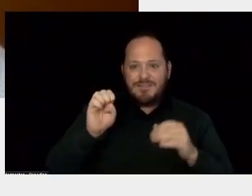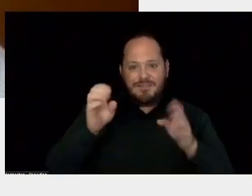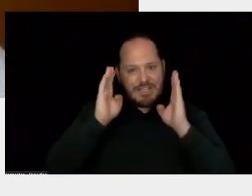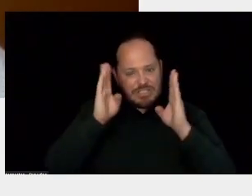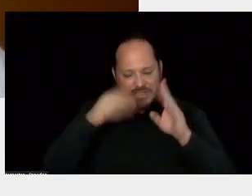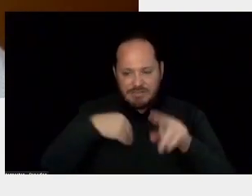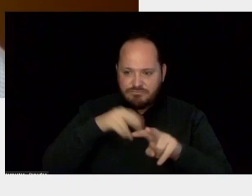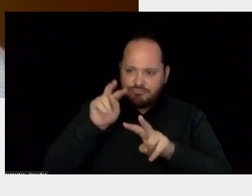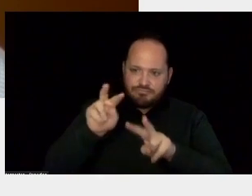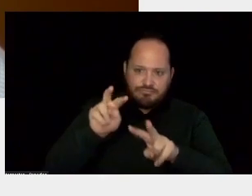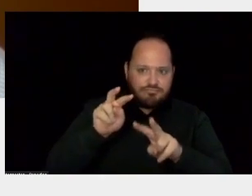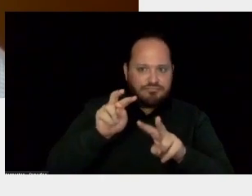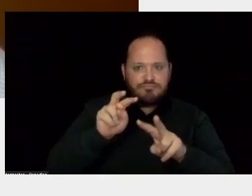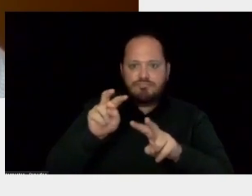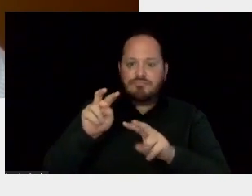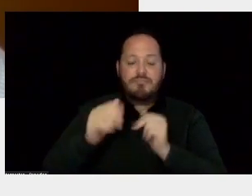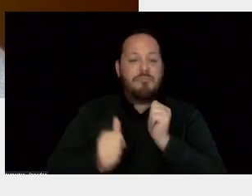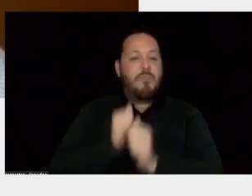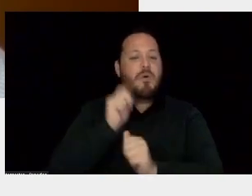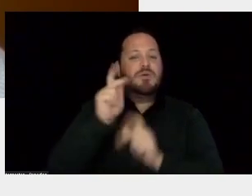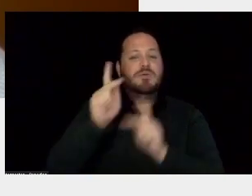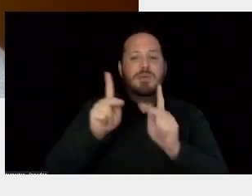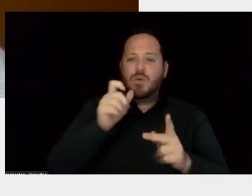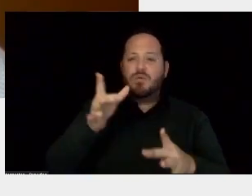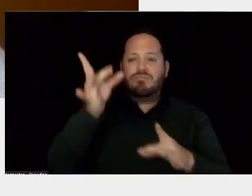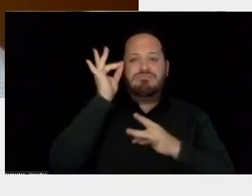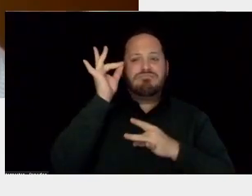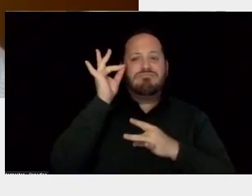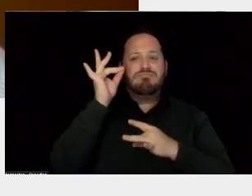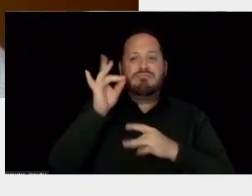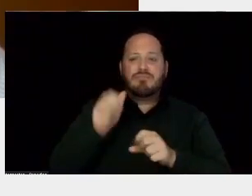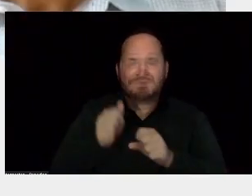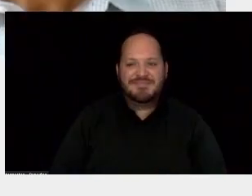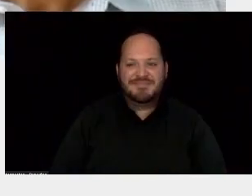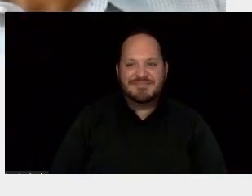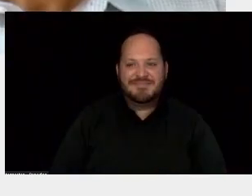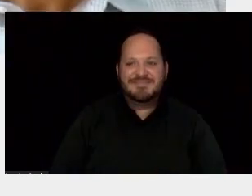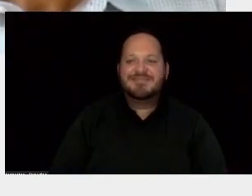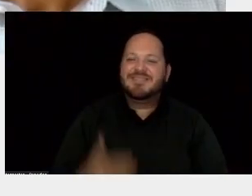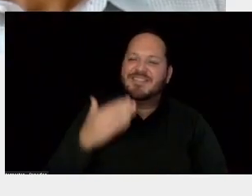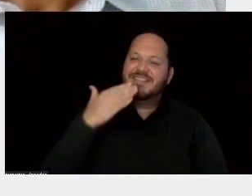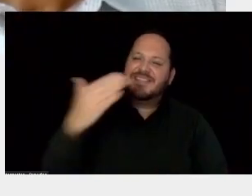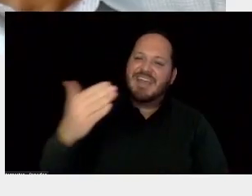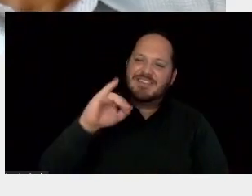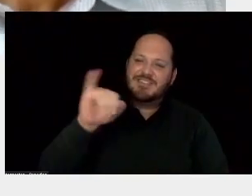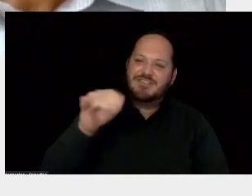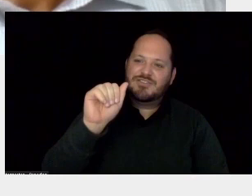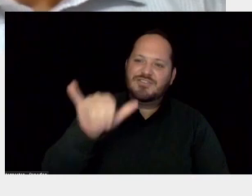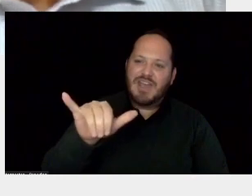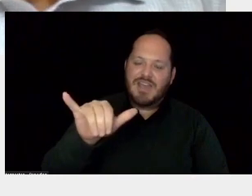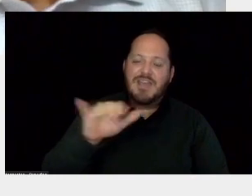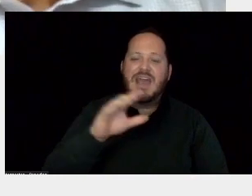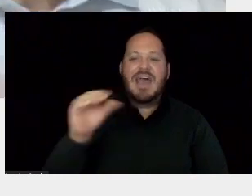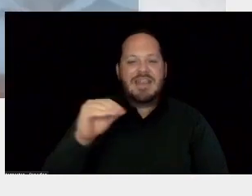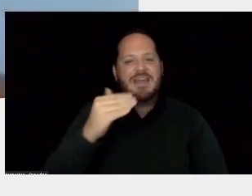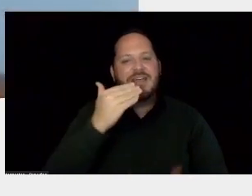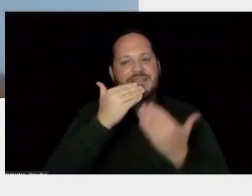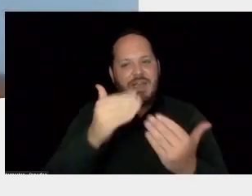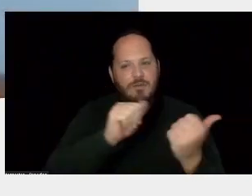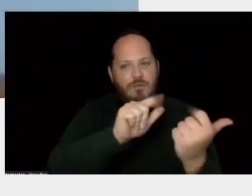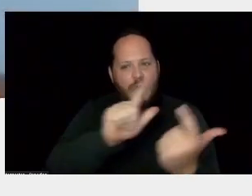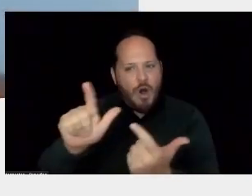catch coronavirus are going to eventually be just fine. Thanks, Jay. And thanks to everyone for your interest